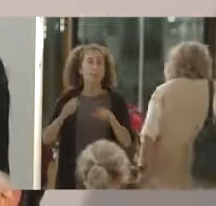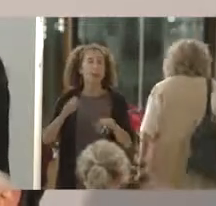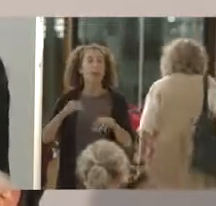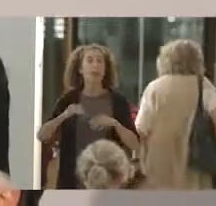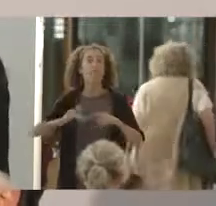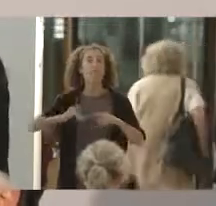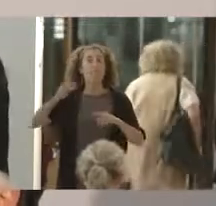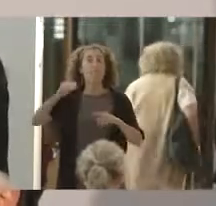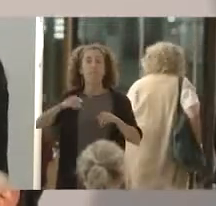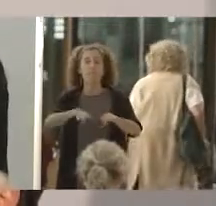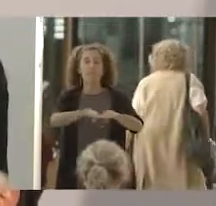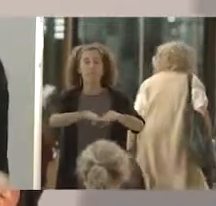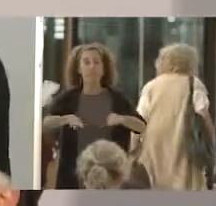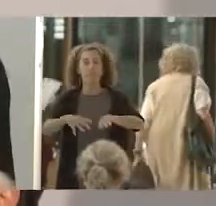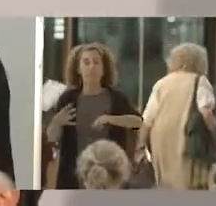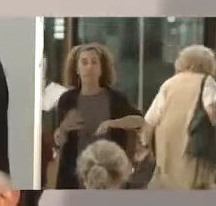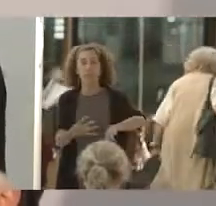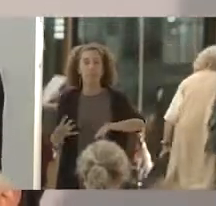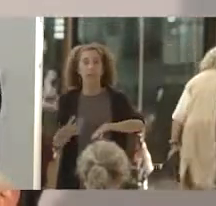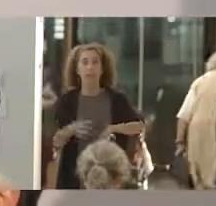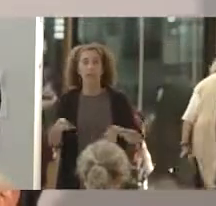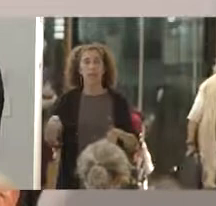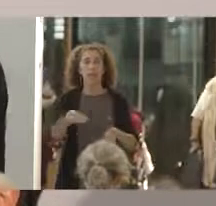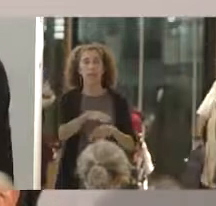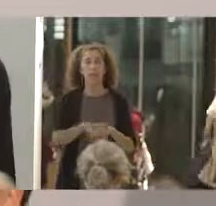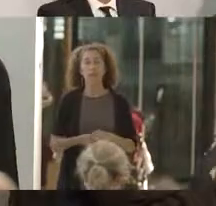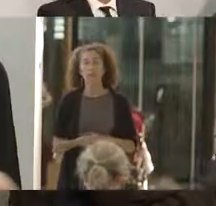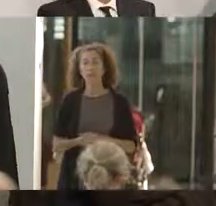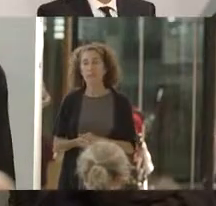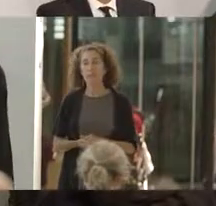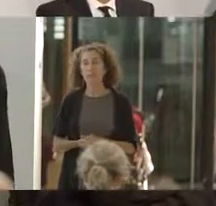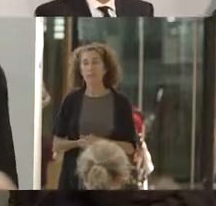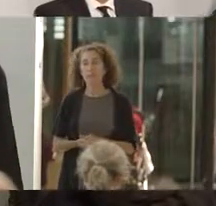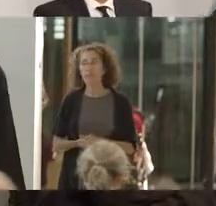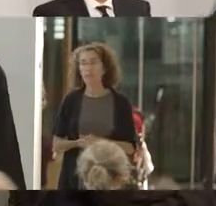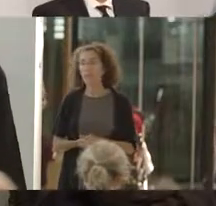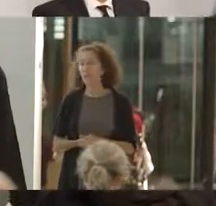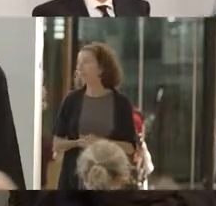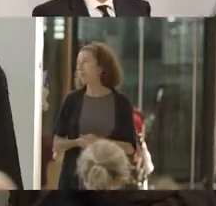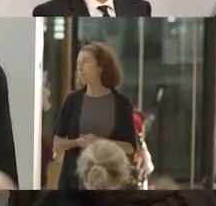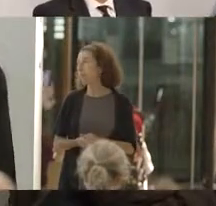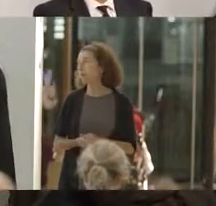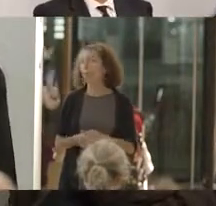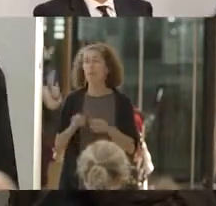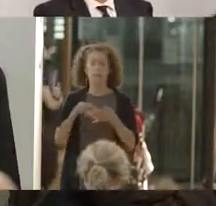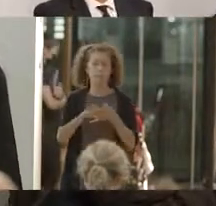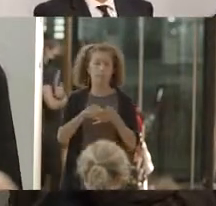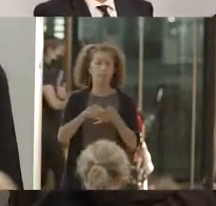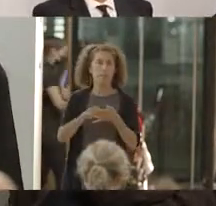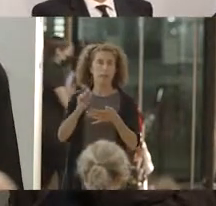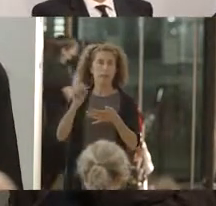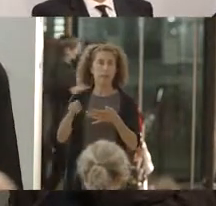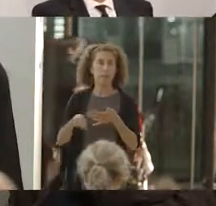would be improved as we think about the future. Where are you going to get the landfill from? Will it